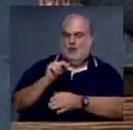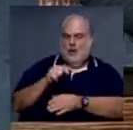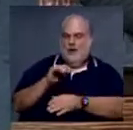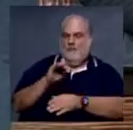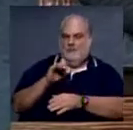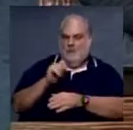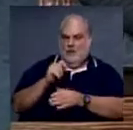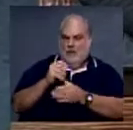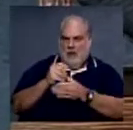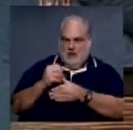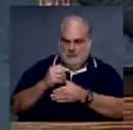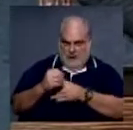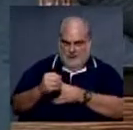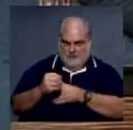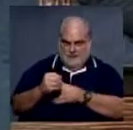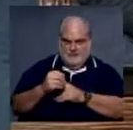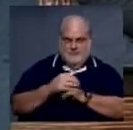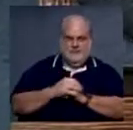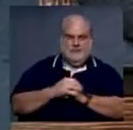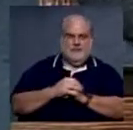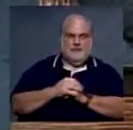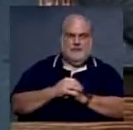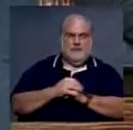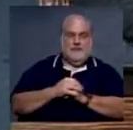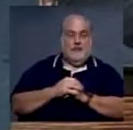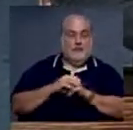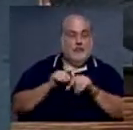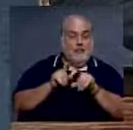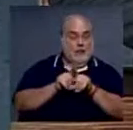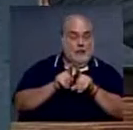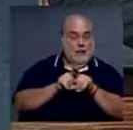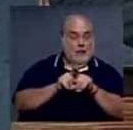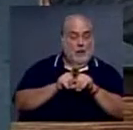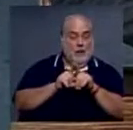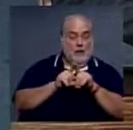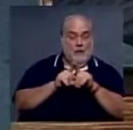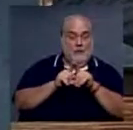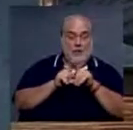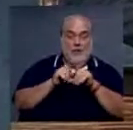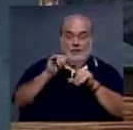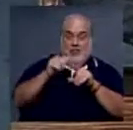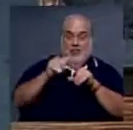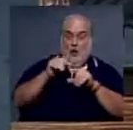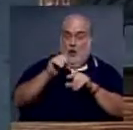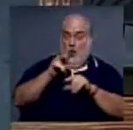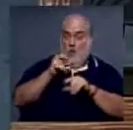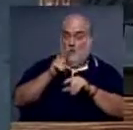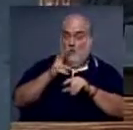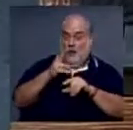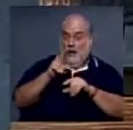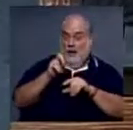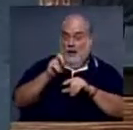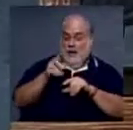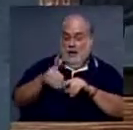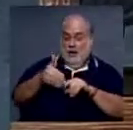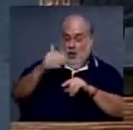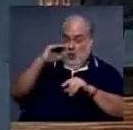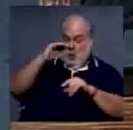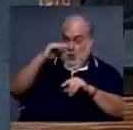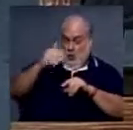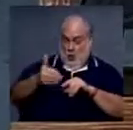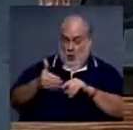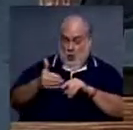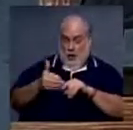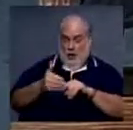facility. And I might also add that the overhead door that they have that would access that outside area